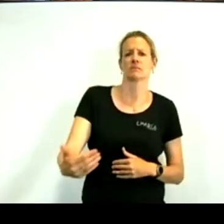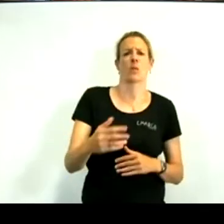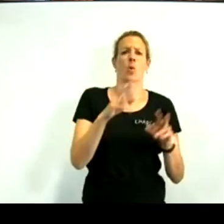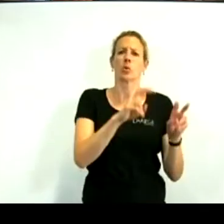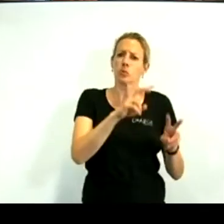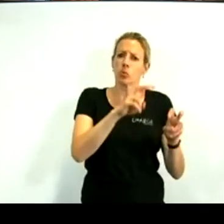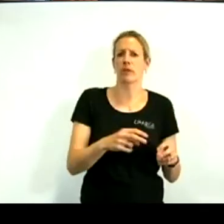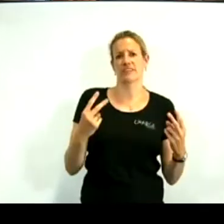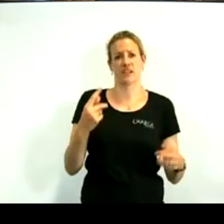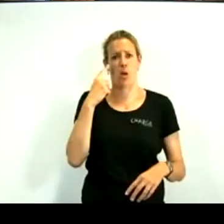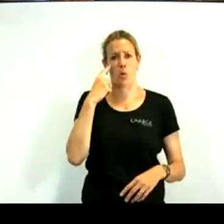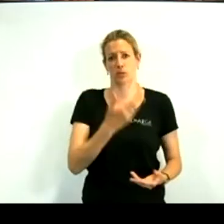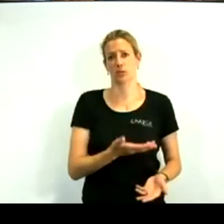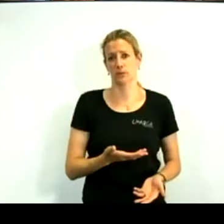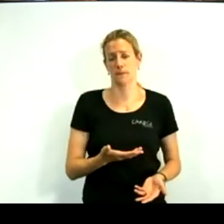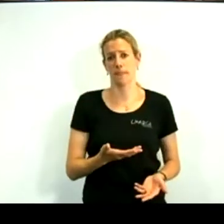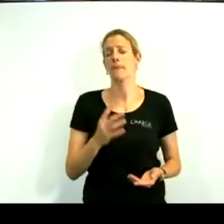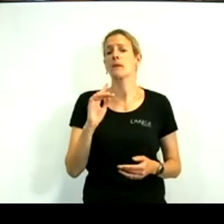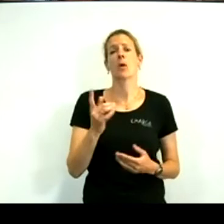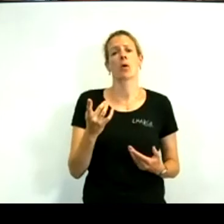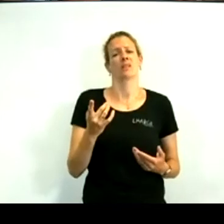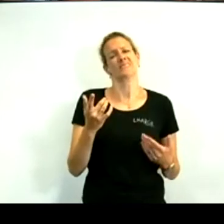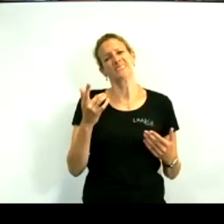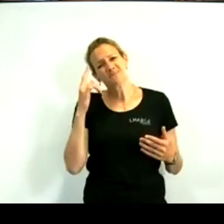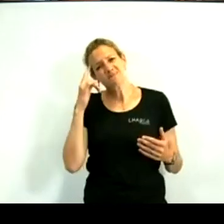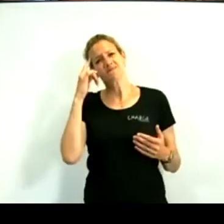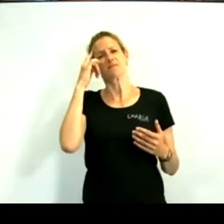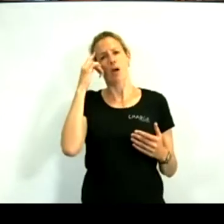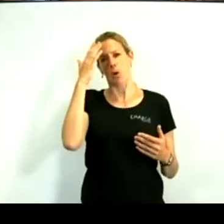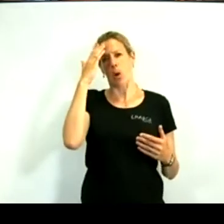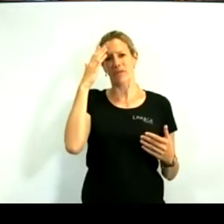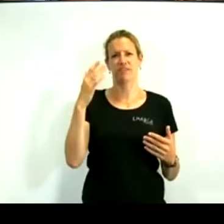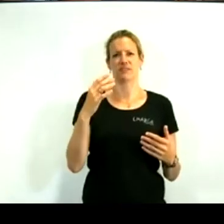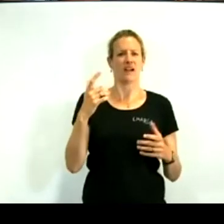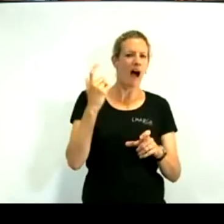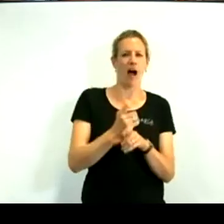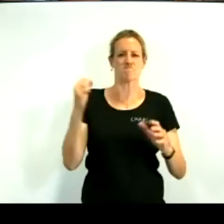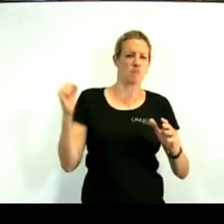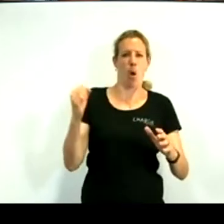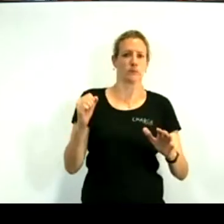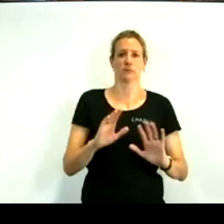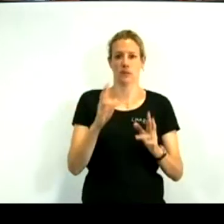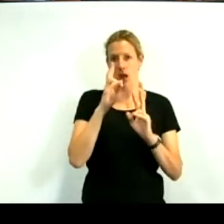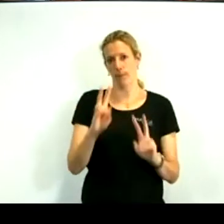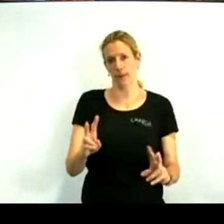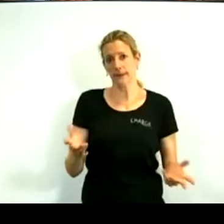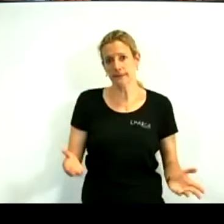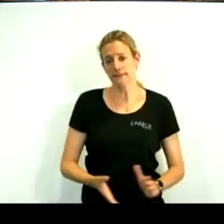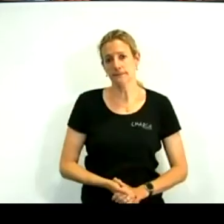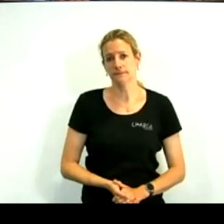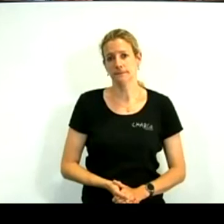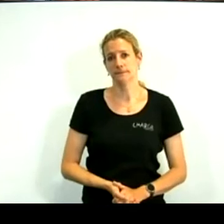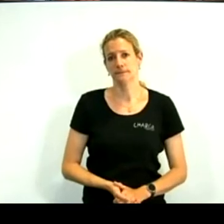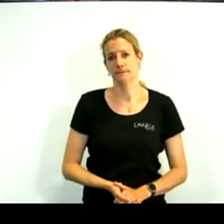impact to the head, if possible, is a good idea. The next slide, please. I know I'm going very